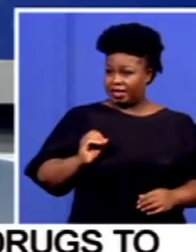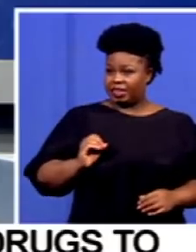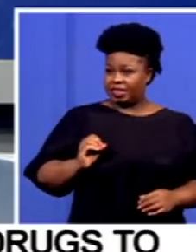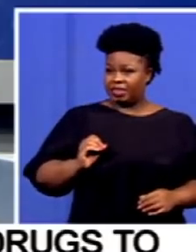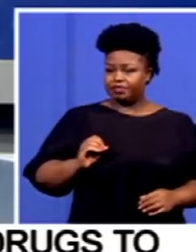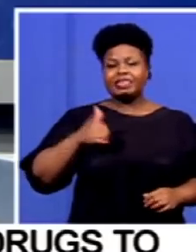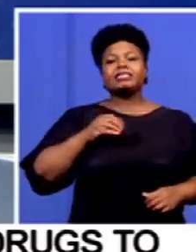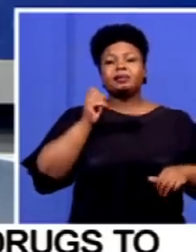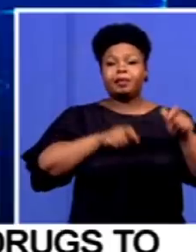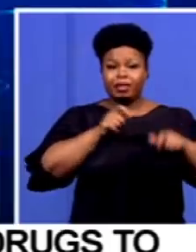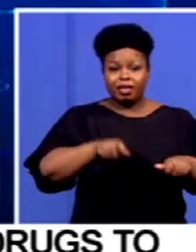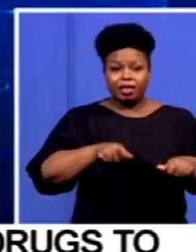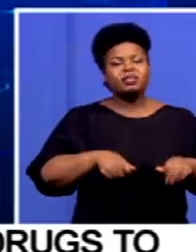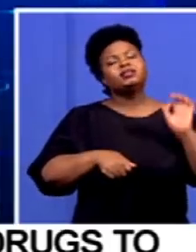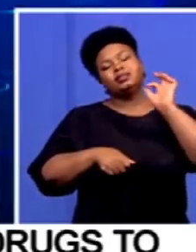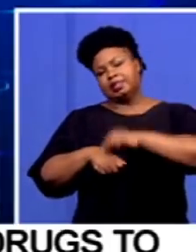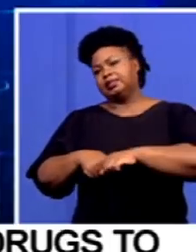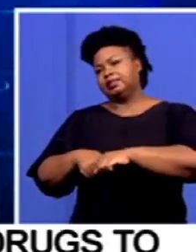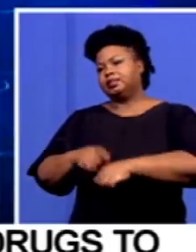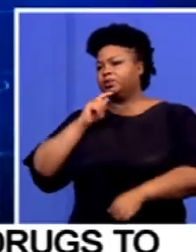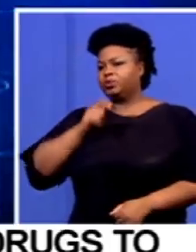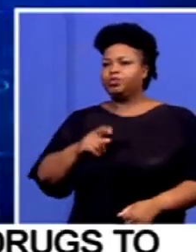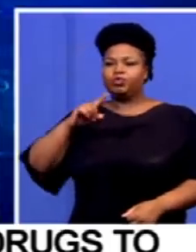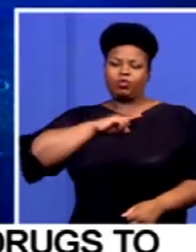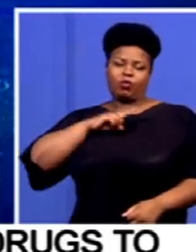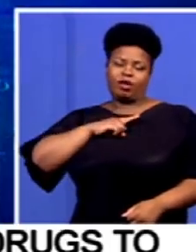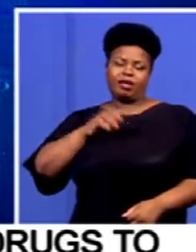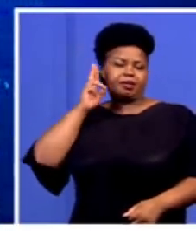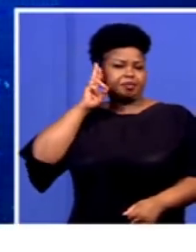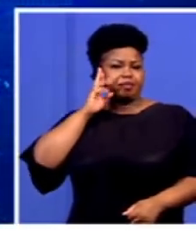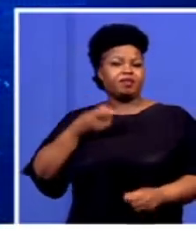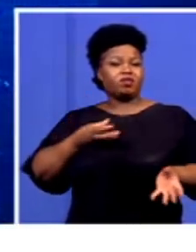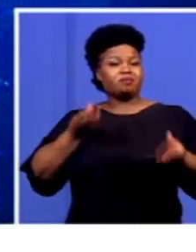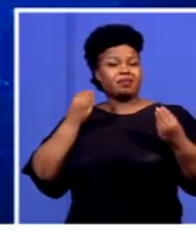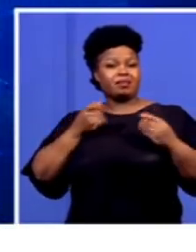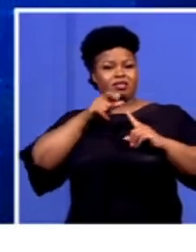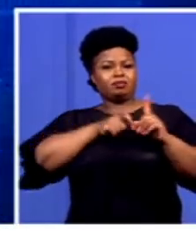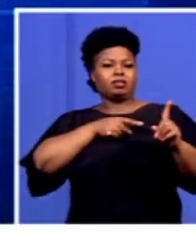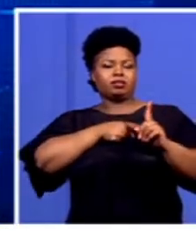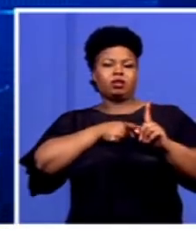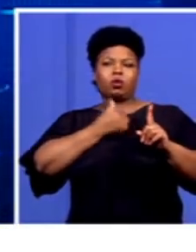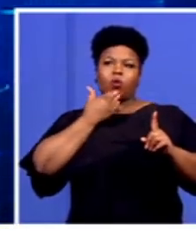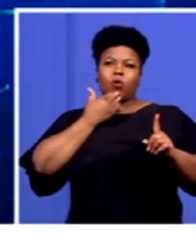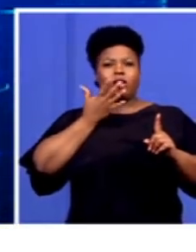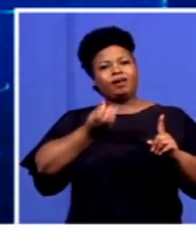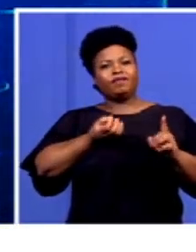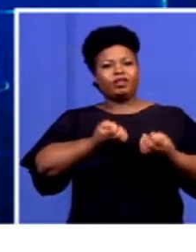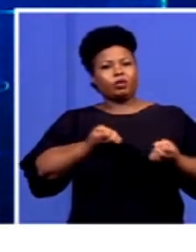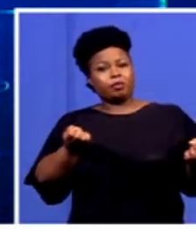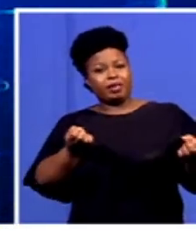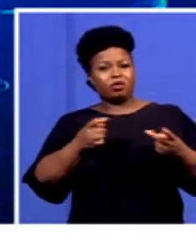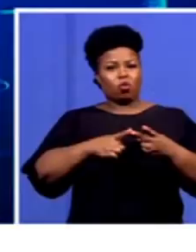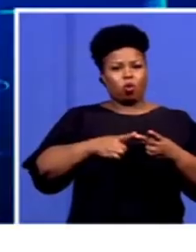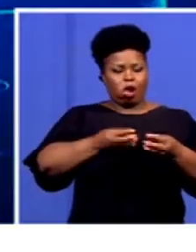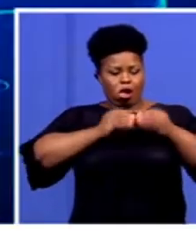instance. Yes, most definitely they do, because remember, when you find somebody in possession of the equipment and the